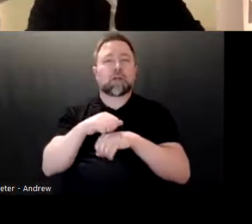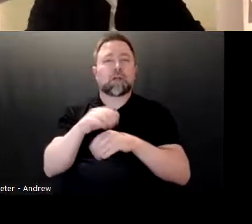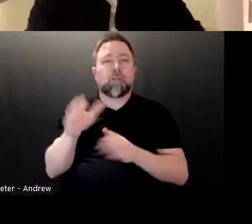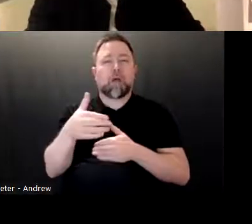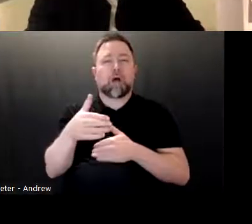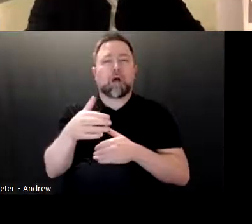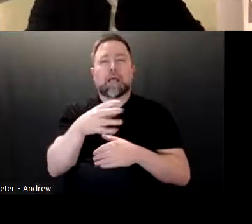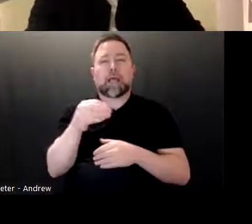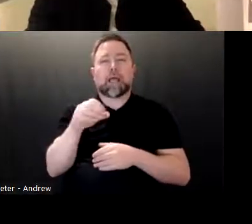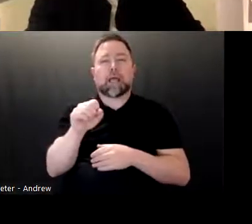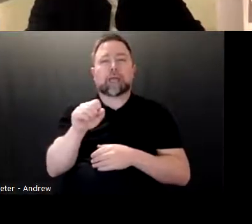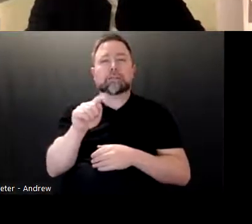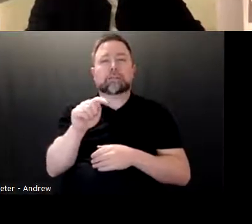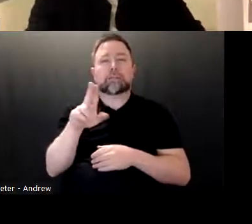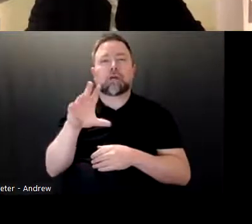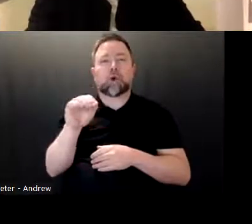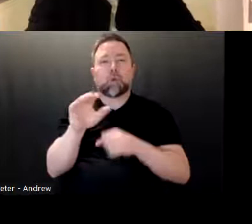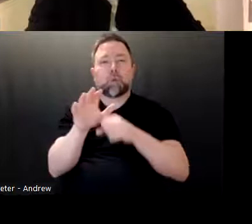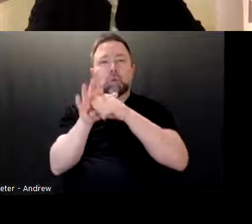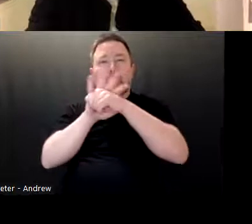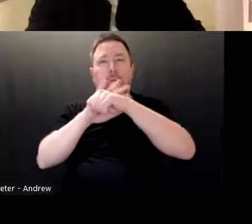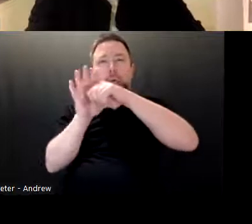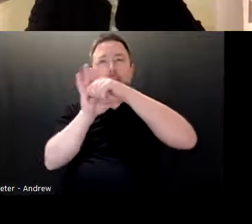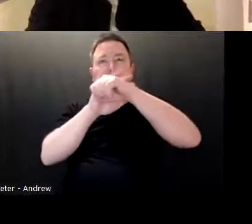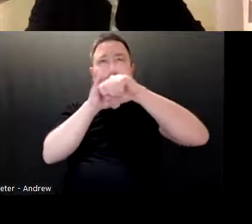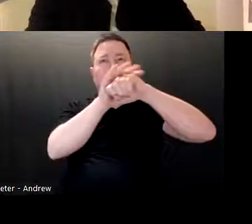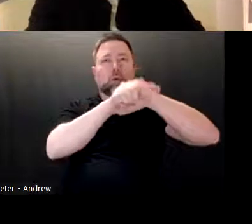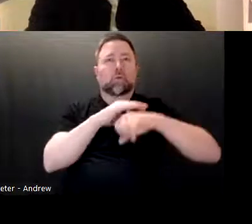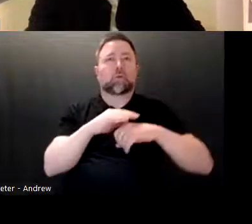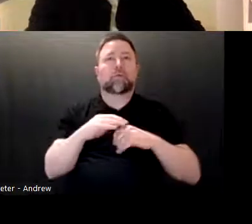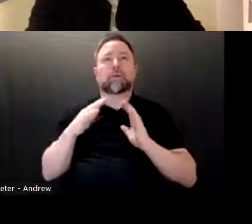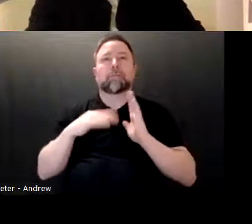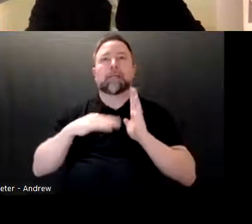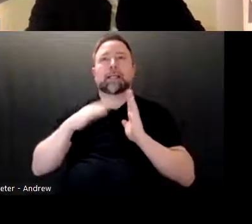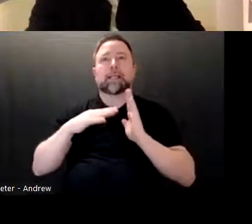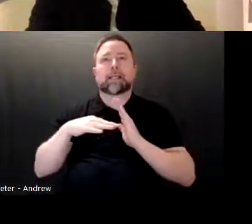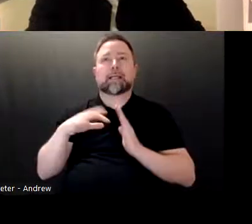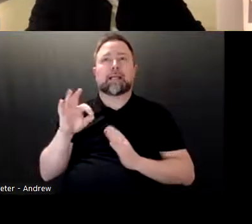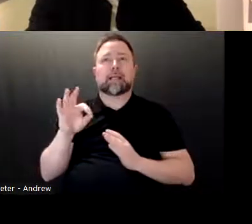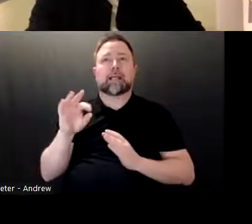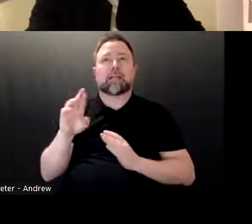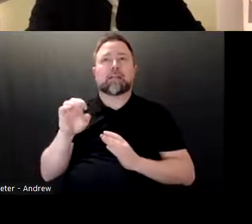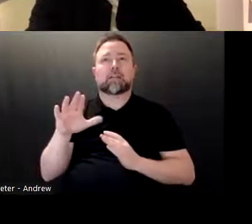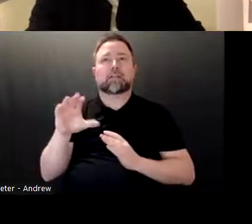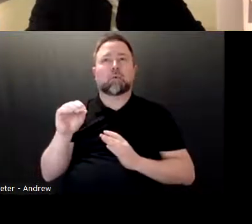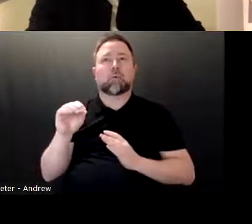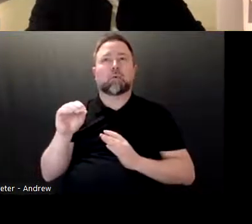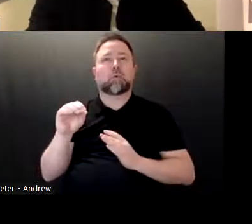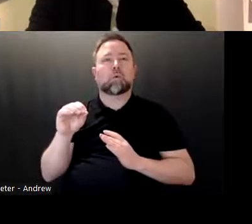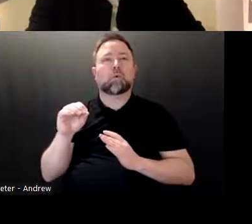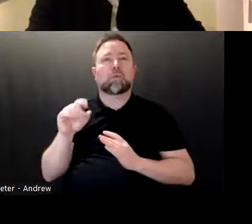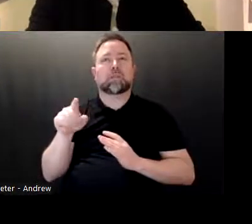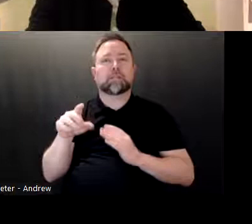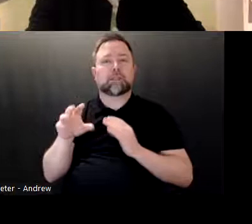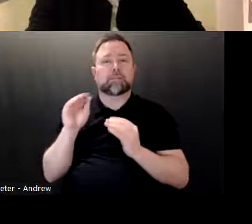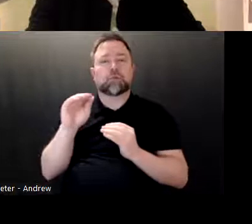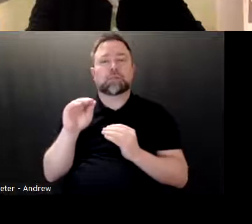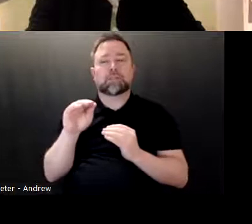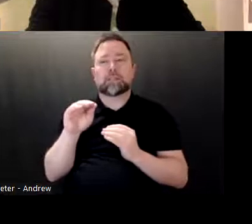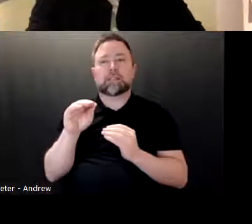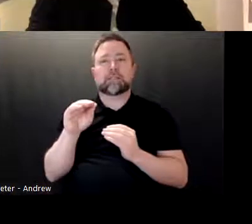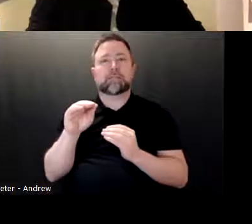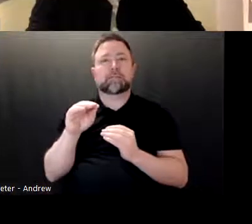a deck, and then also a concrete silo addition. That's what Esherick's term for it was, this